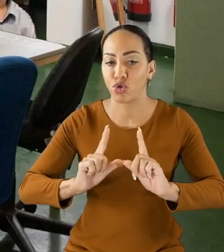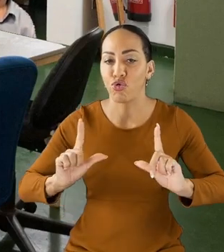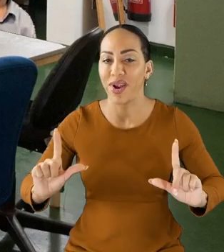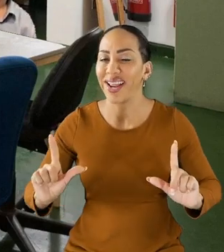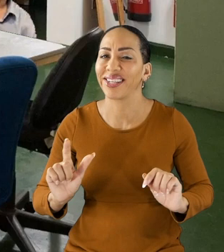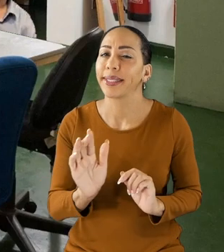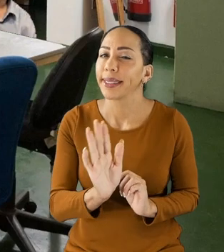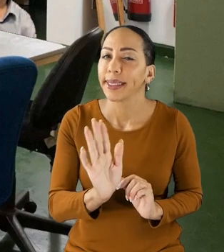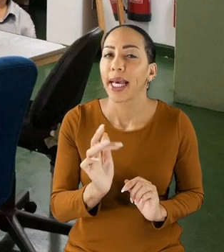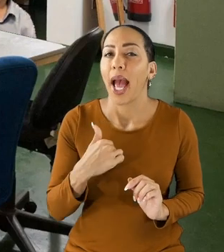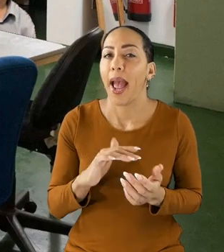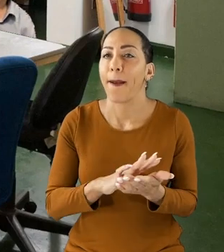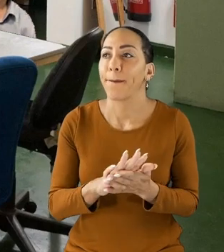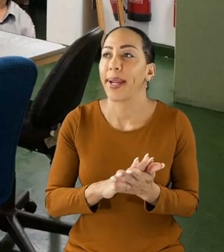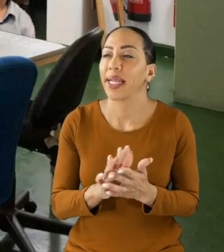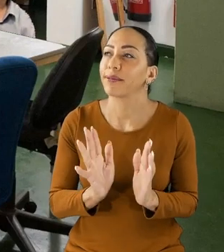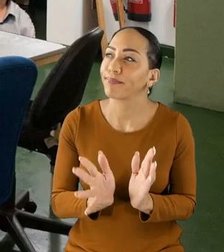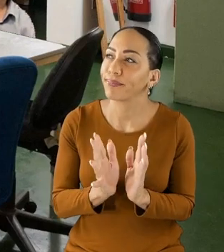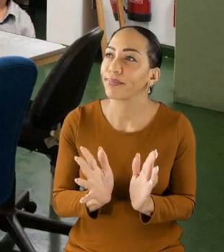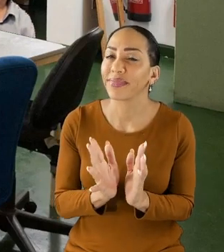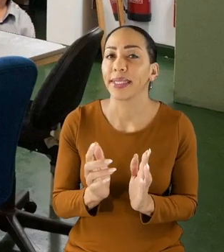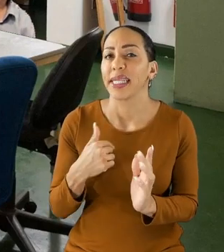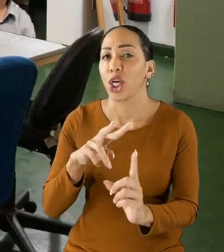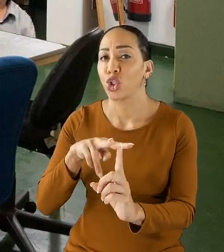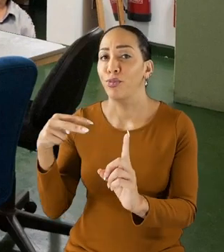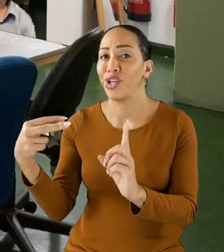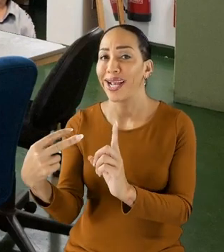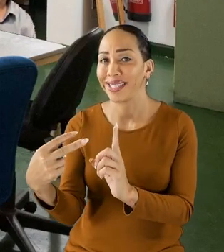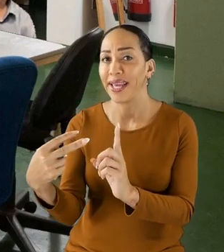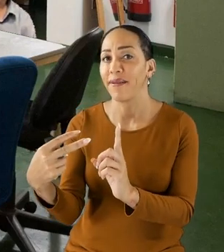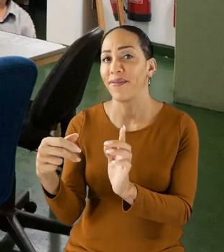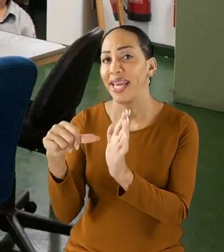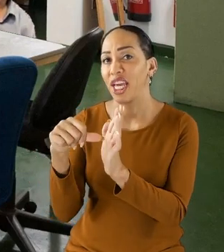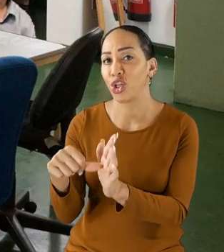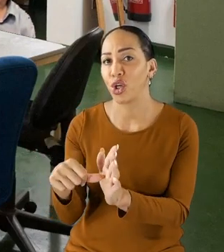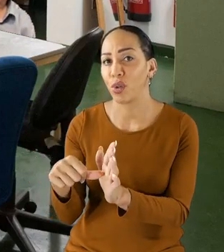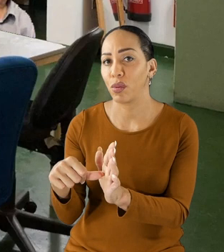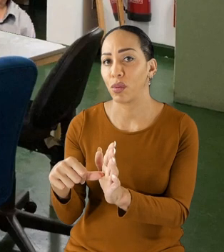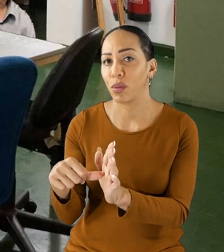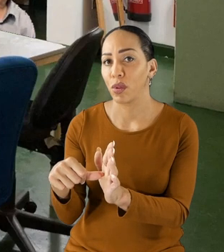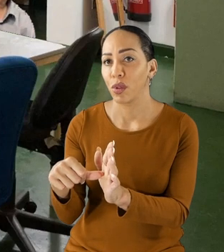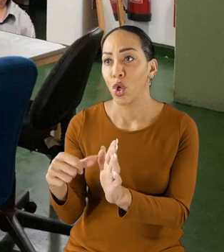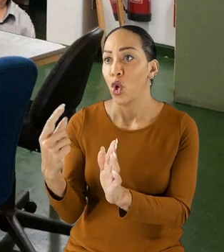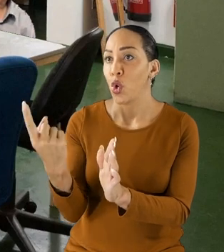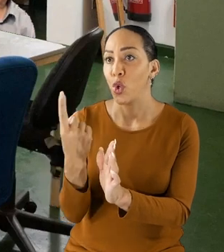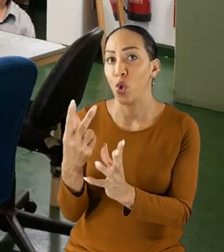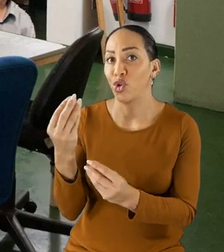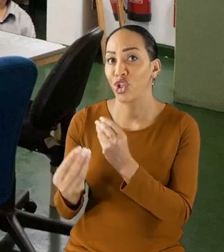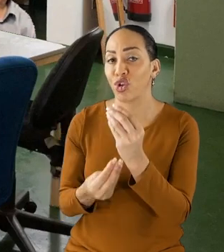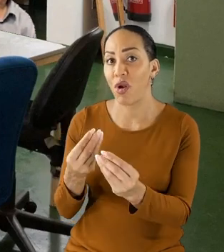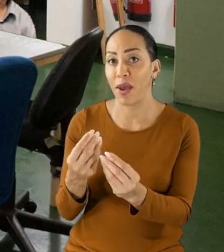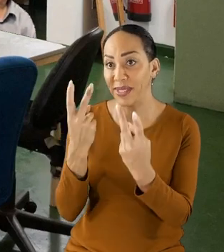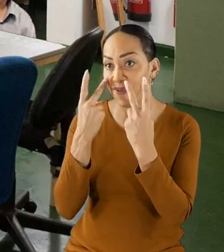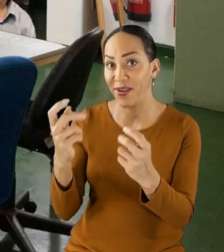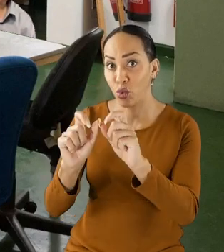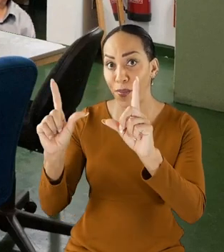screens and so on. It's much more really a subjective thing of somebody actually describing what they are